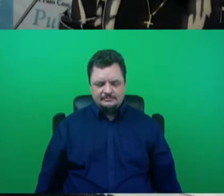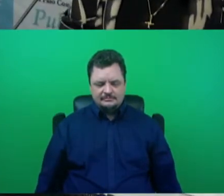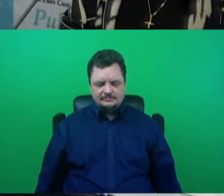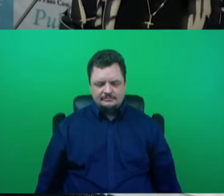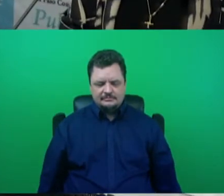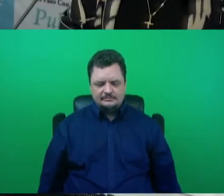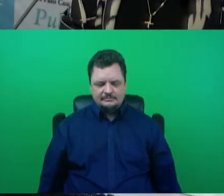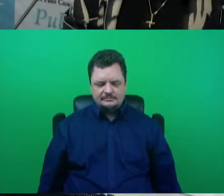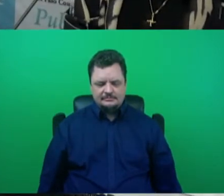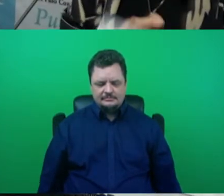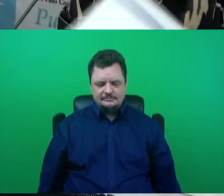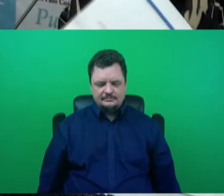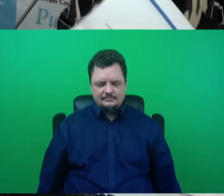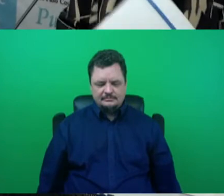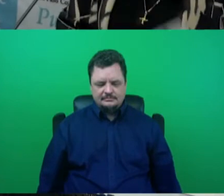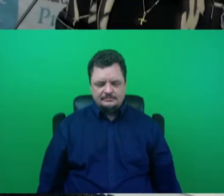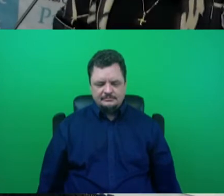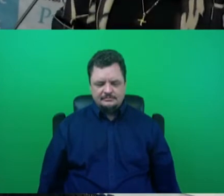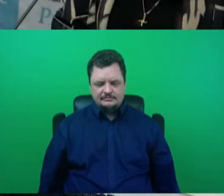Okay, that was nice.